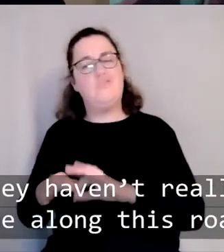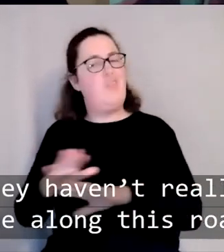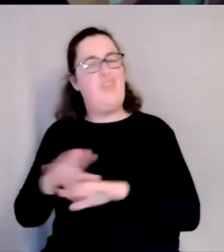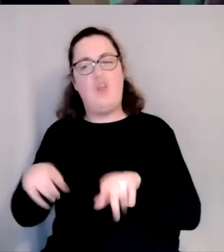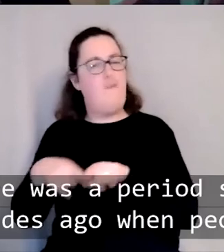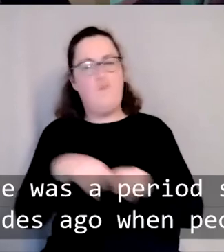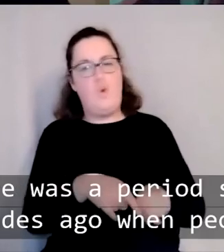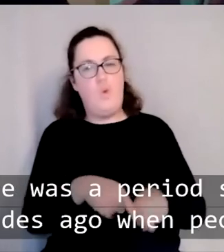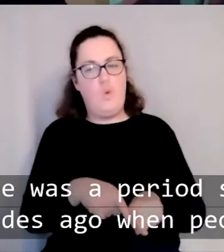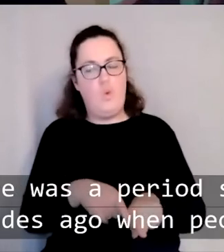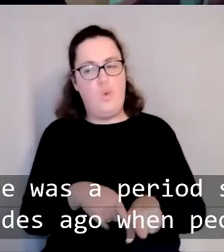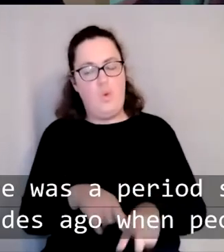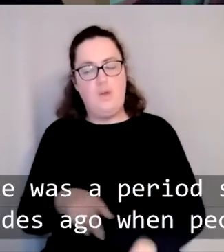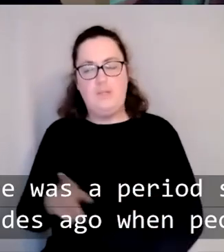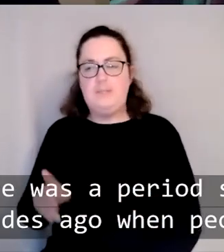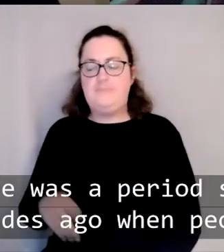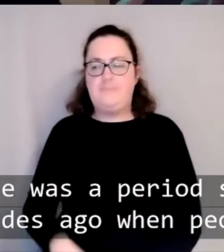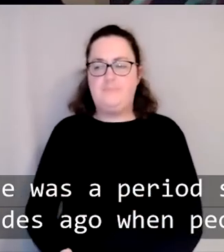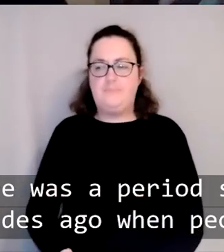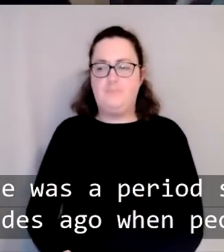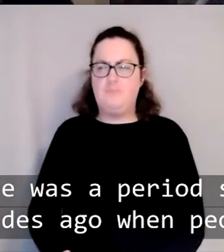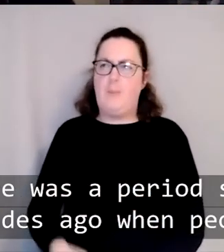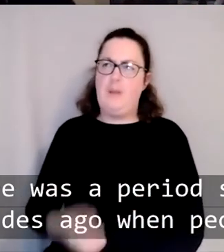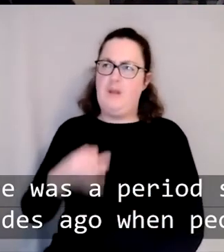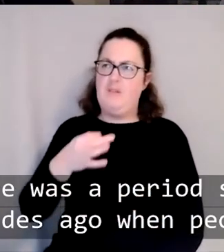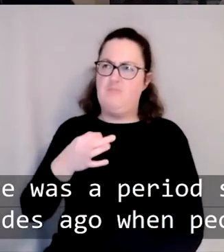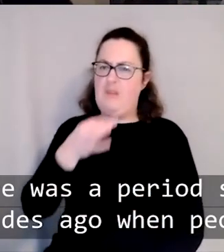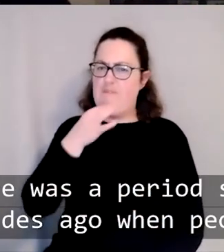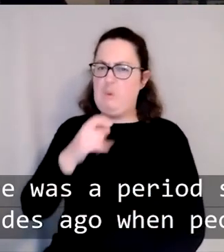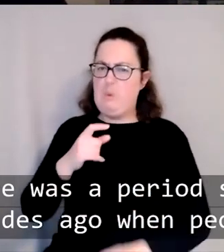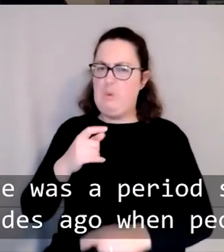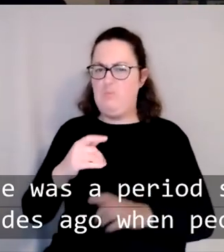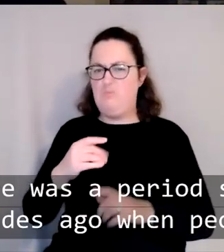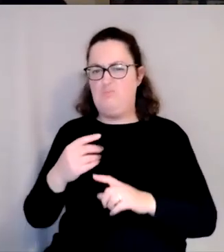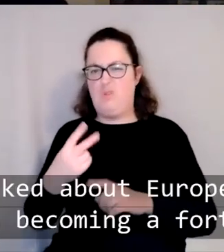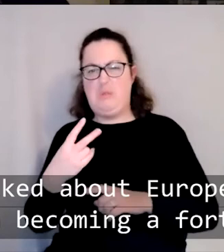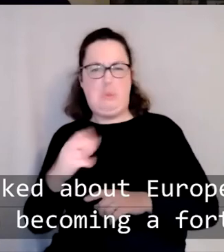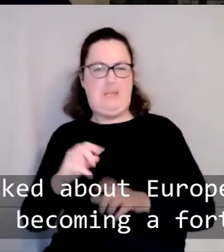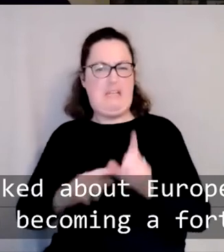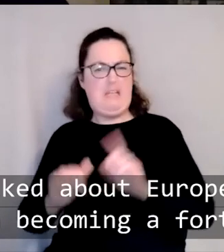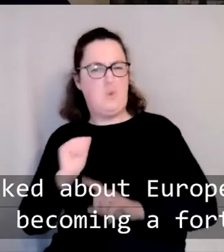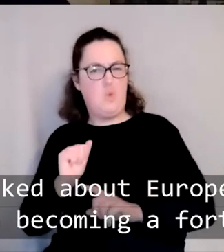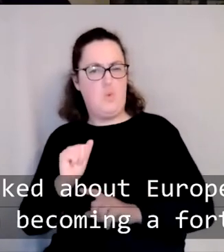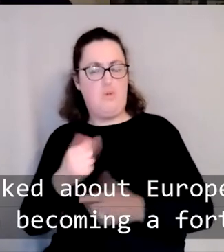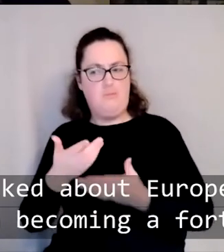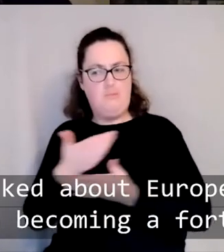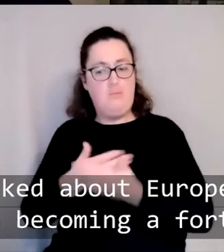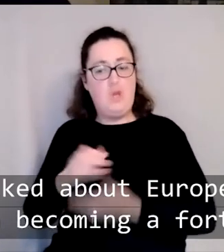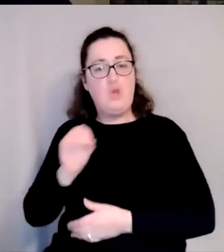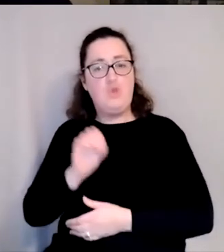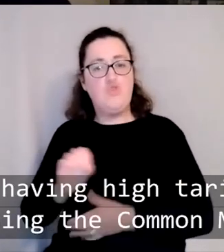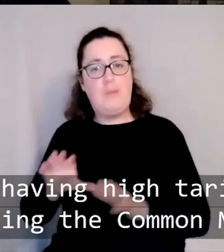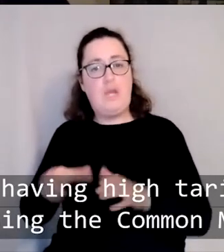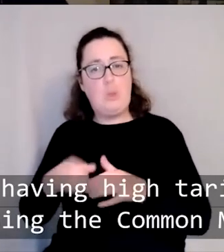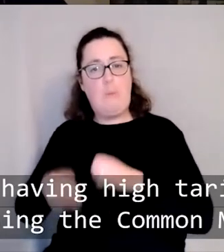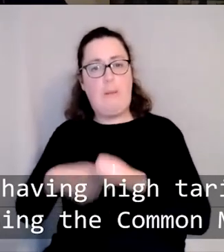road. There was a period some decades ago when people talked about the European Union becoming a